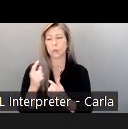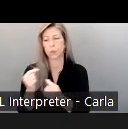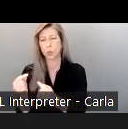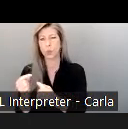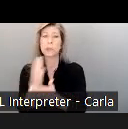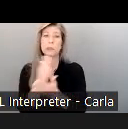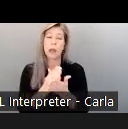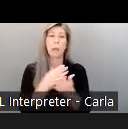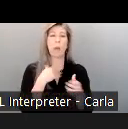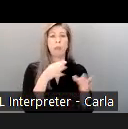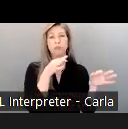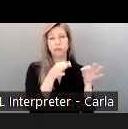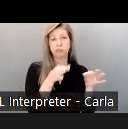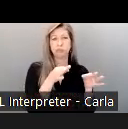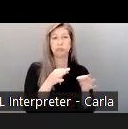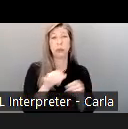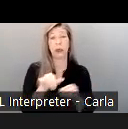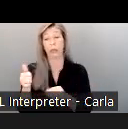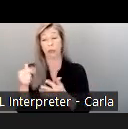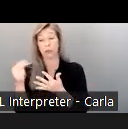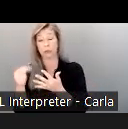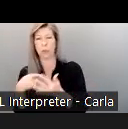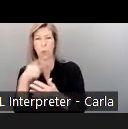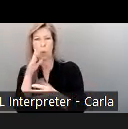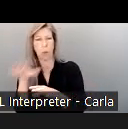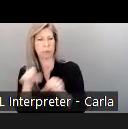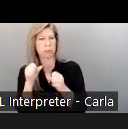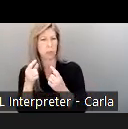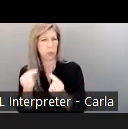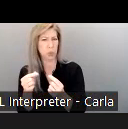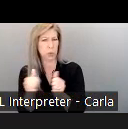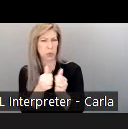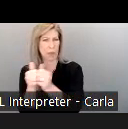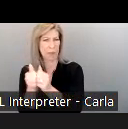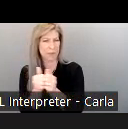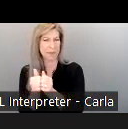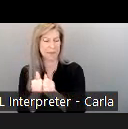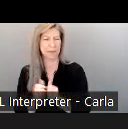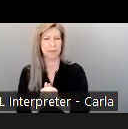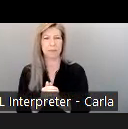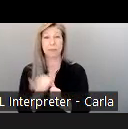together to support you in coming back into your window.